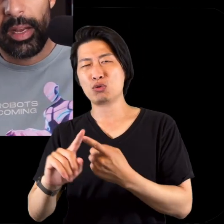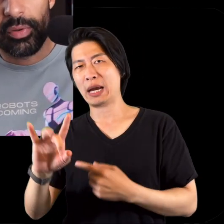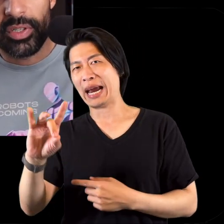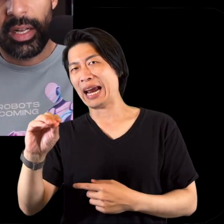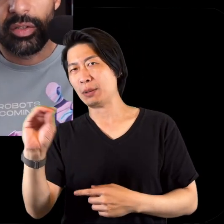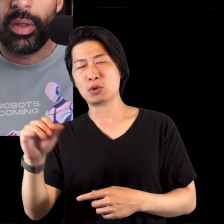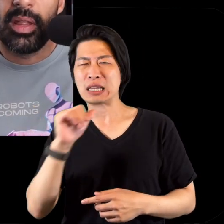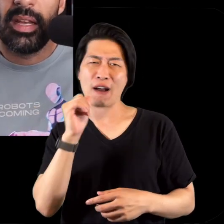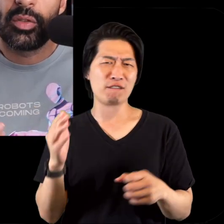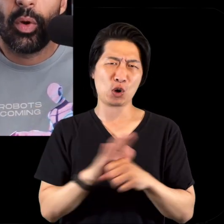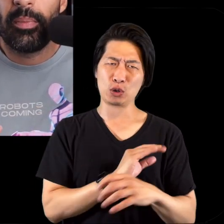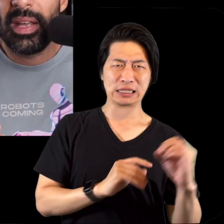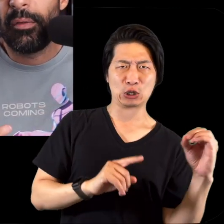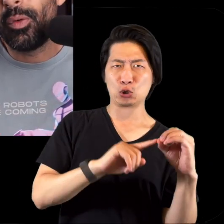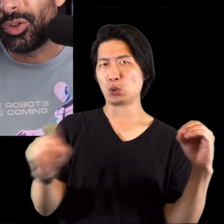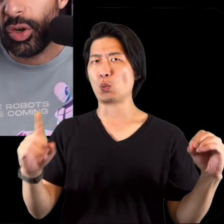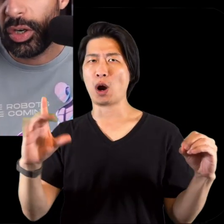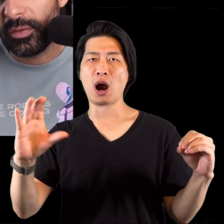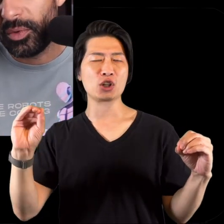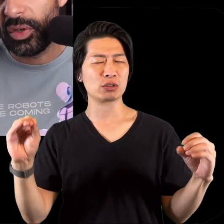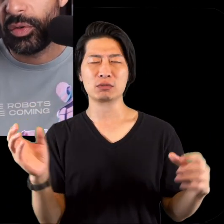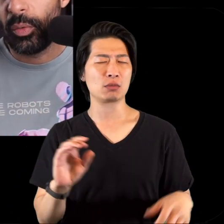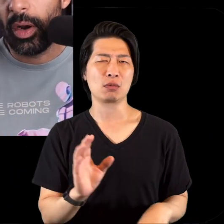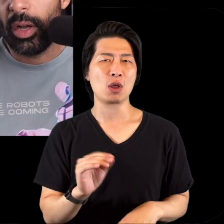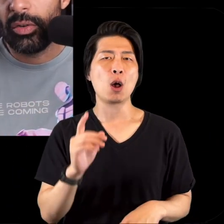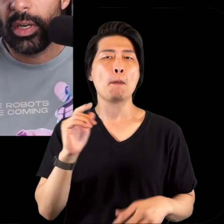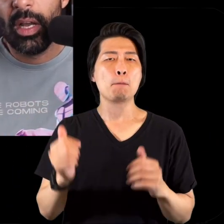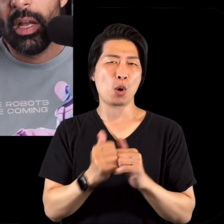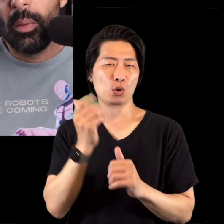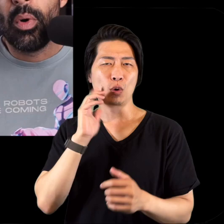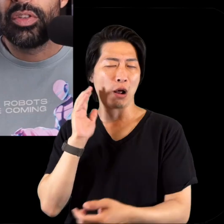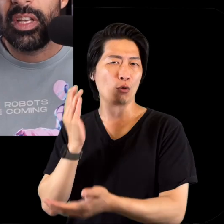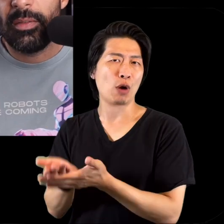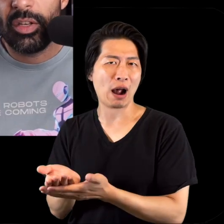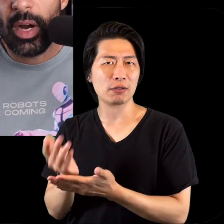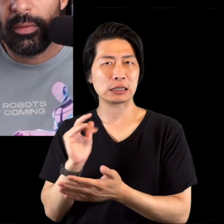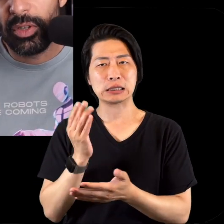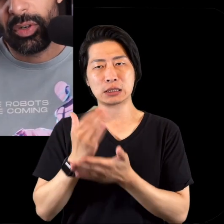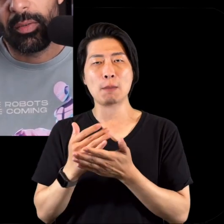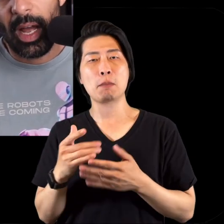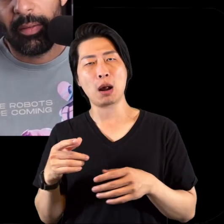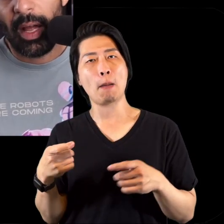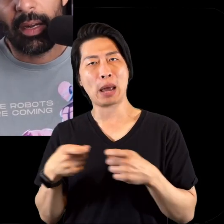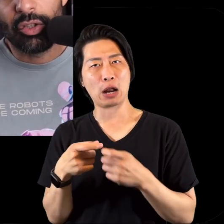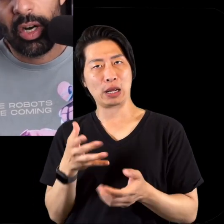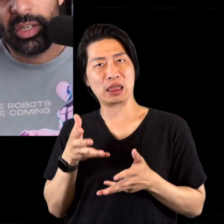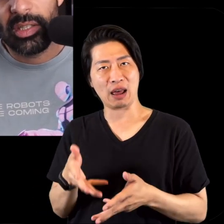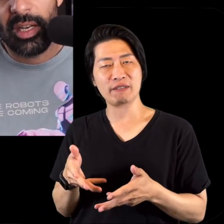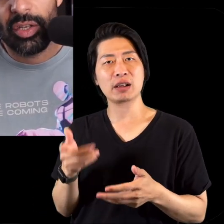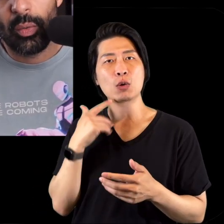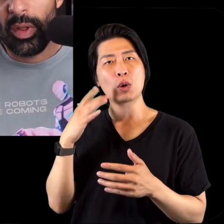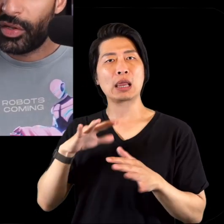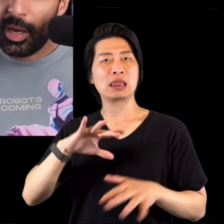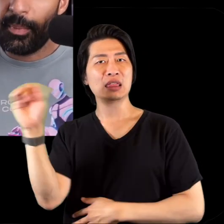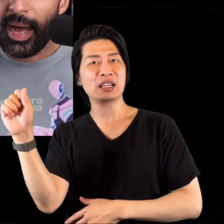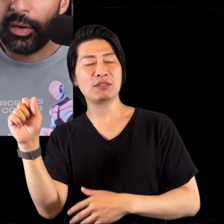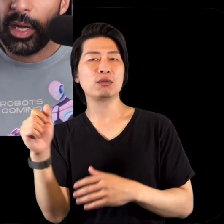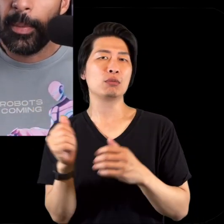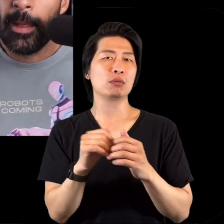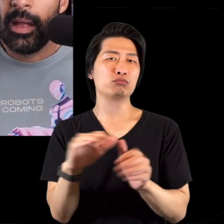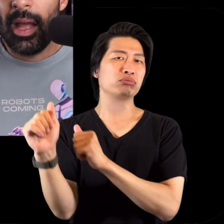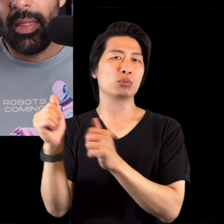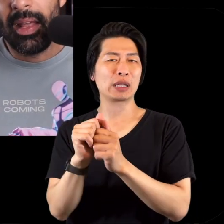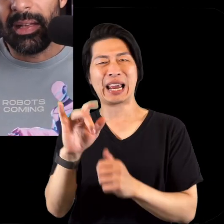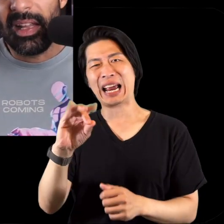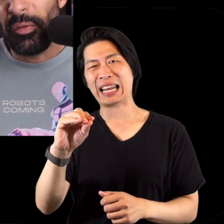to 80%. So this won't be a full charge from 0 to 100. Most EV drivers arrive at a charging station with some